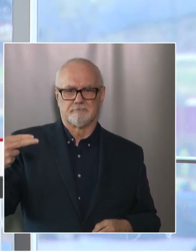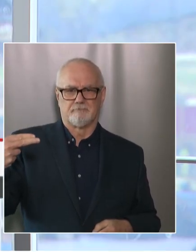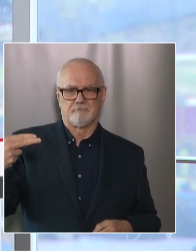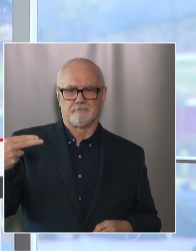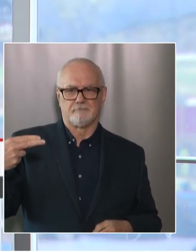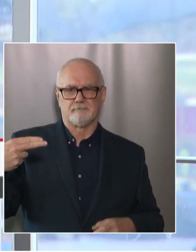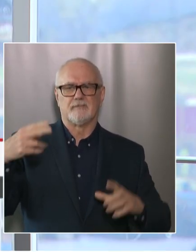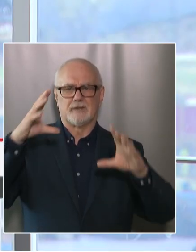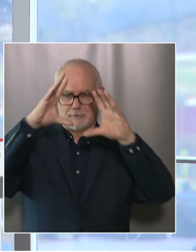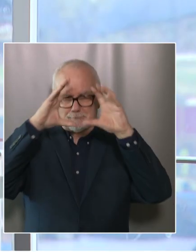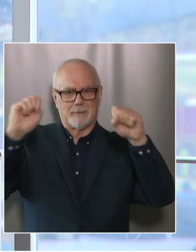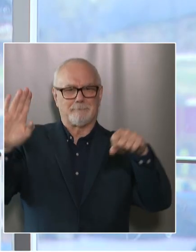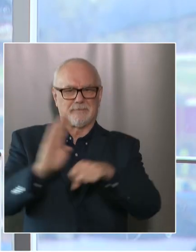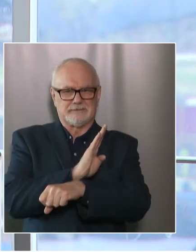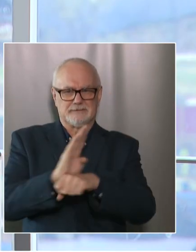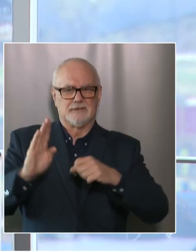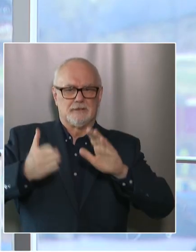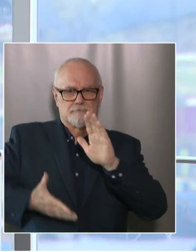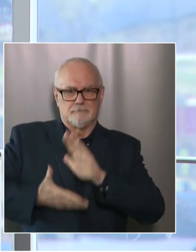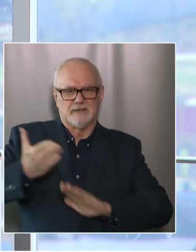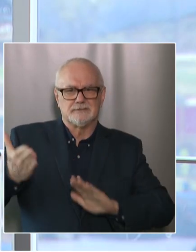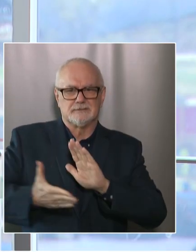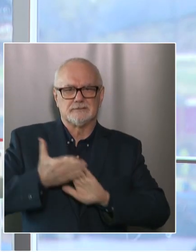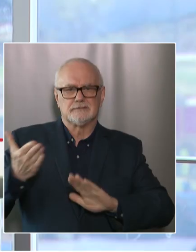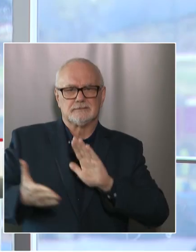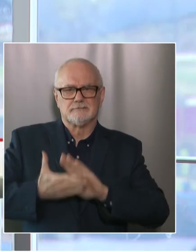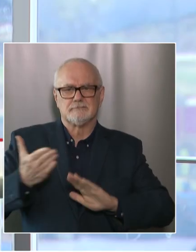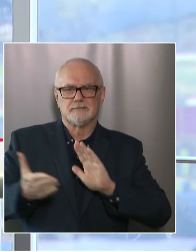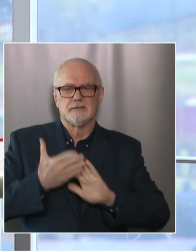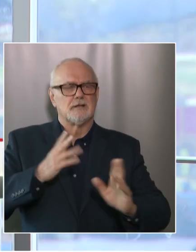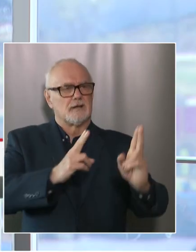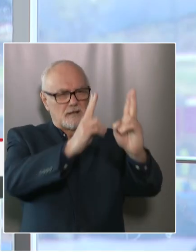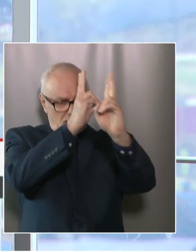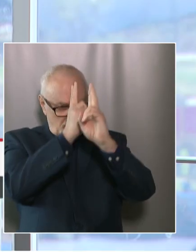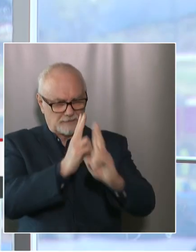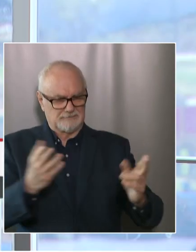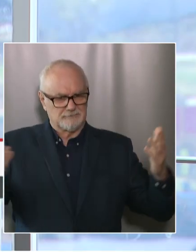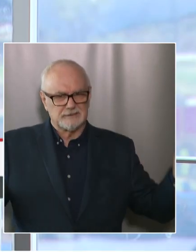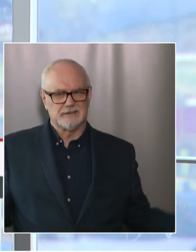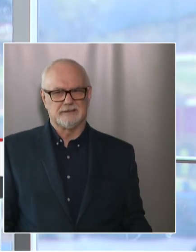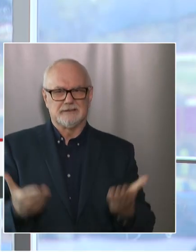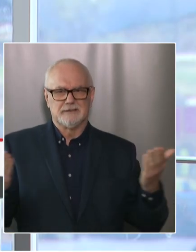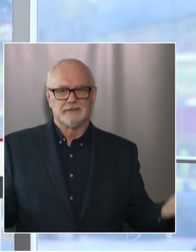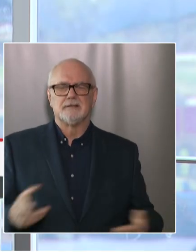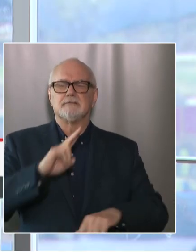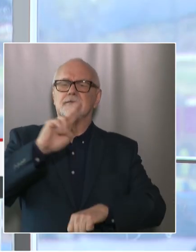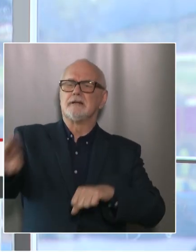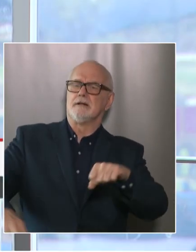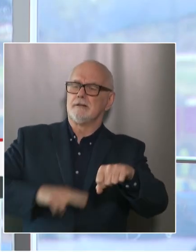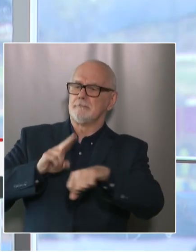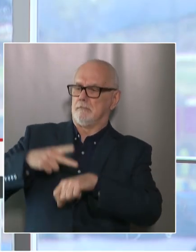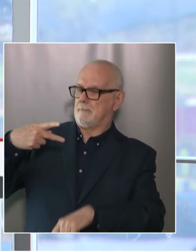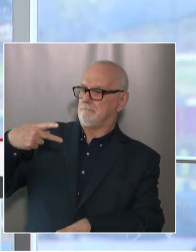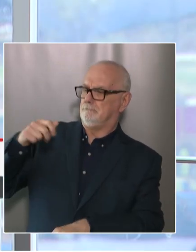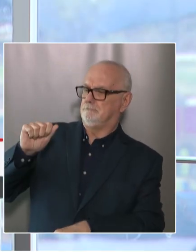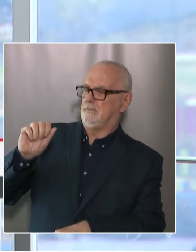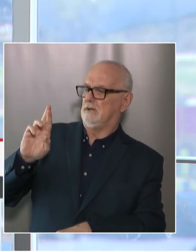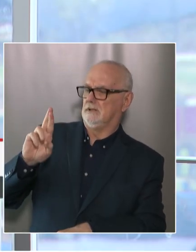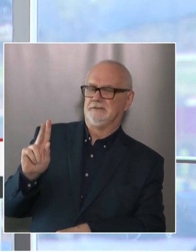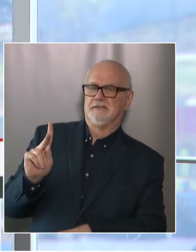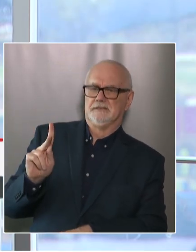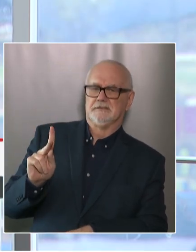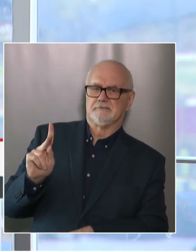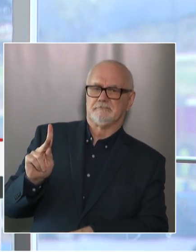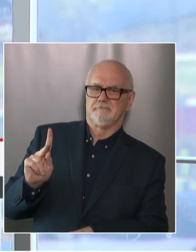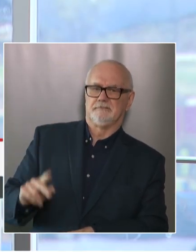it's my pleasure to welcome you to Nationals Park today. It's a real privilege for us to host Mayor Bowser's 12th and